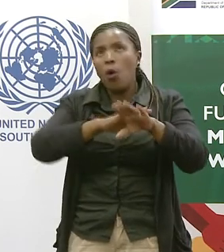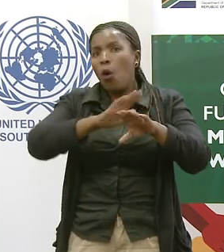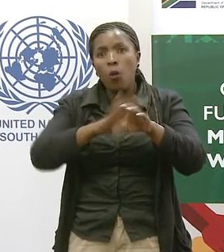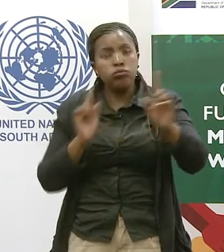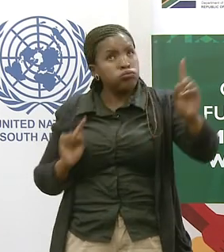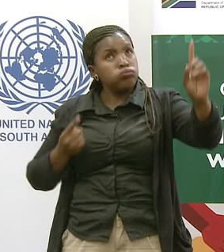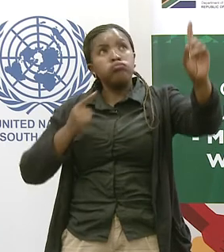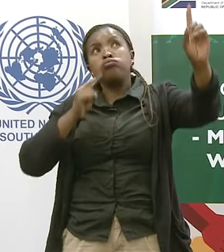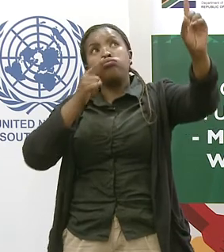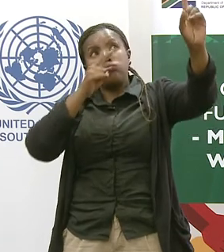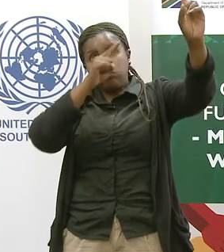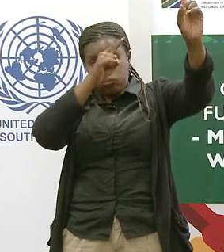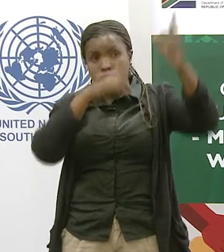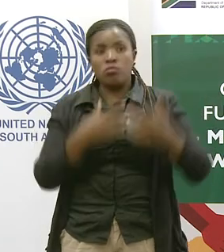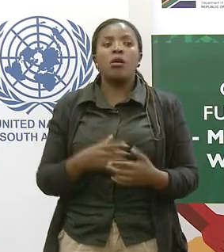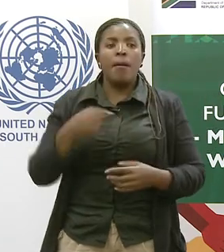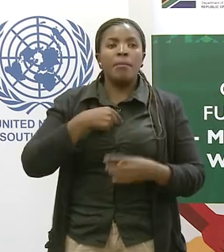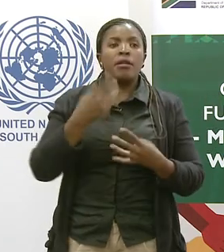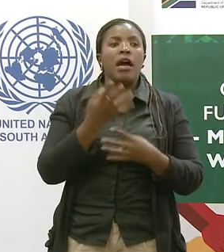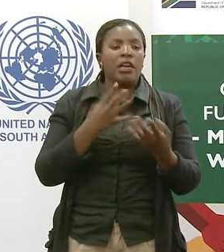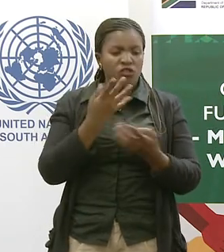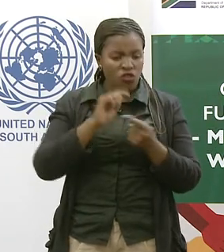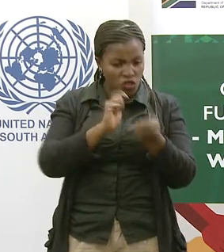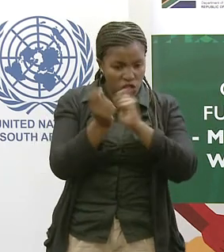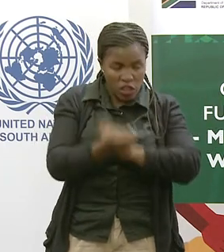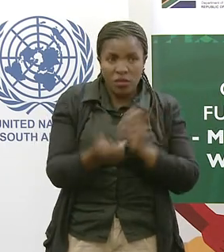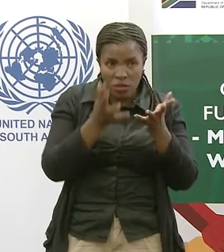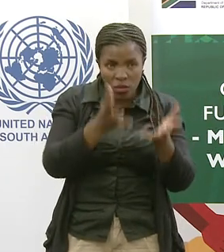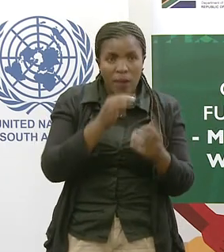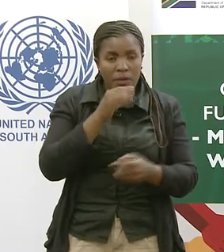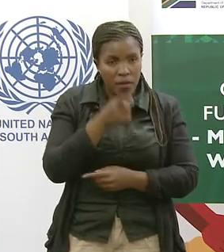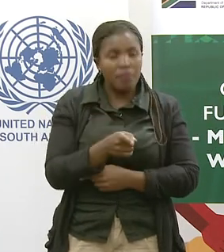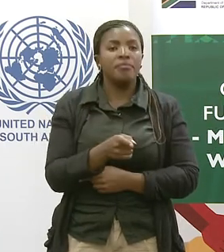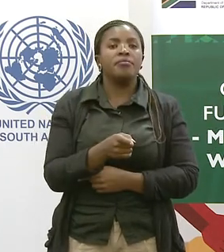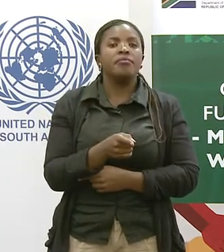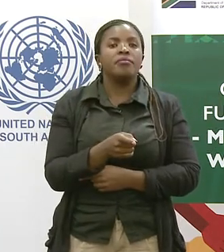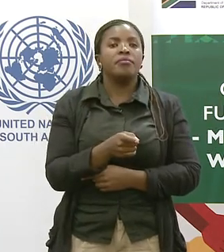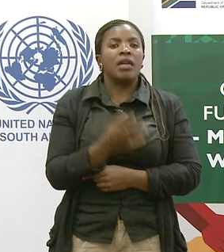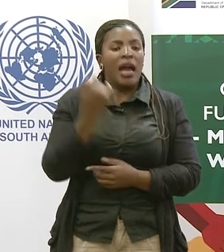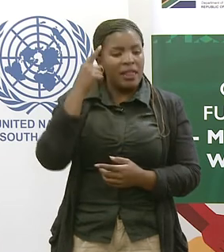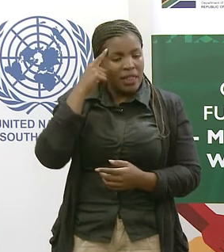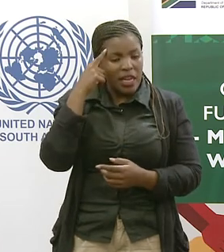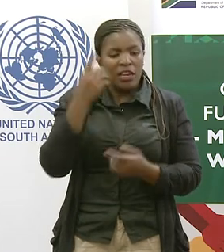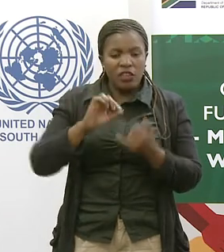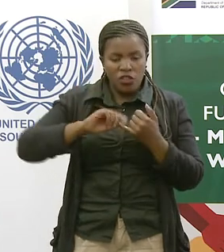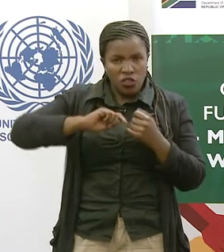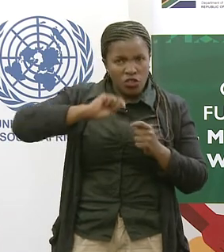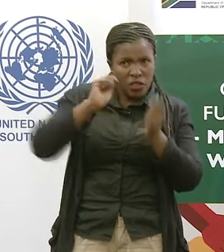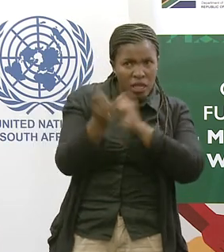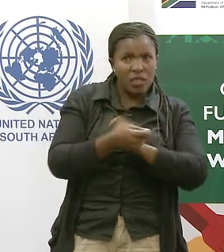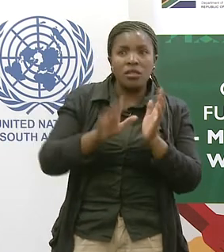So in some ways, this is the reframing that I'm talking about, that disability as a methodology, as a